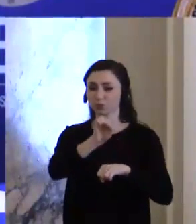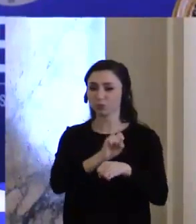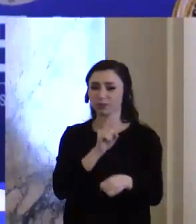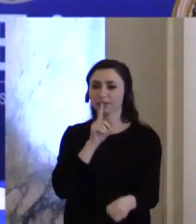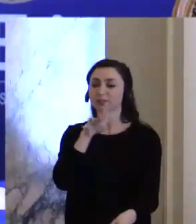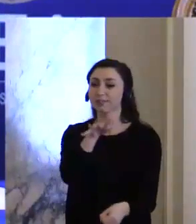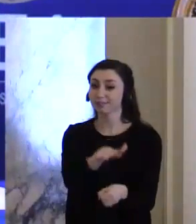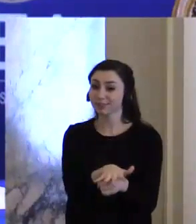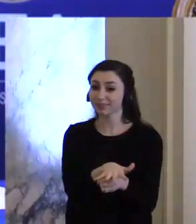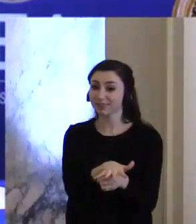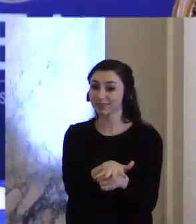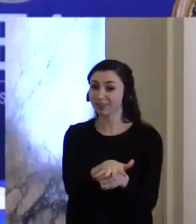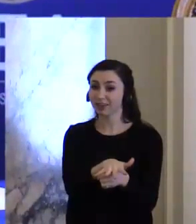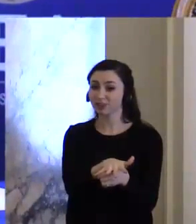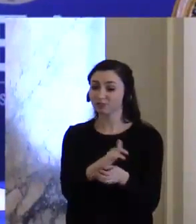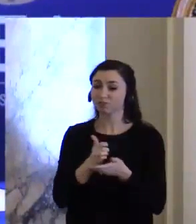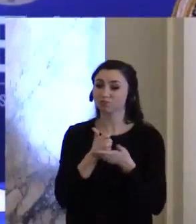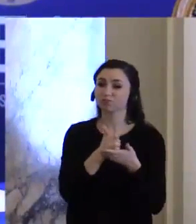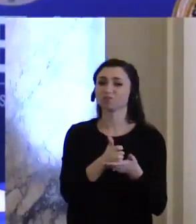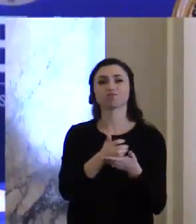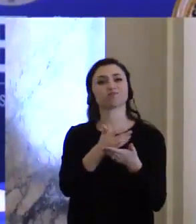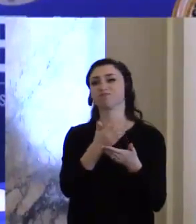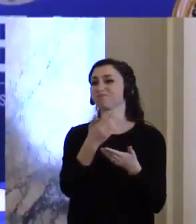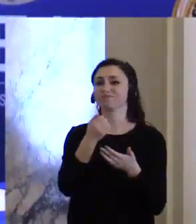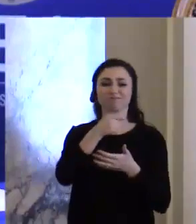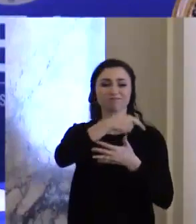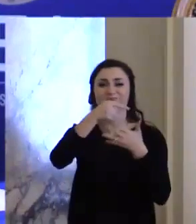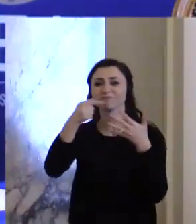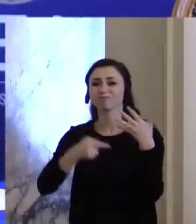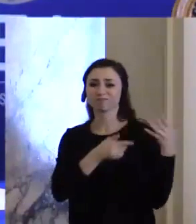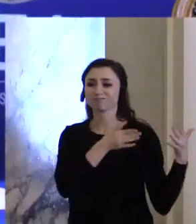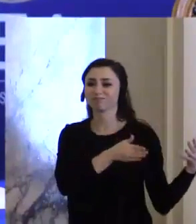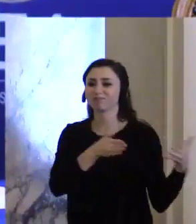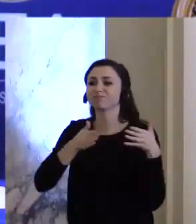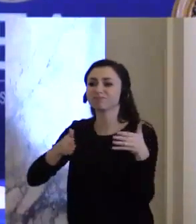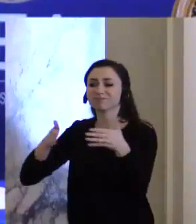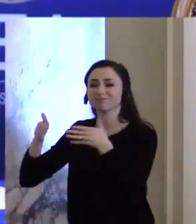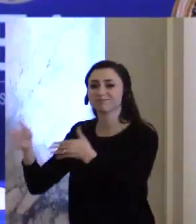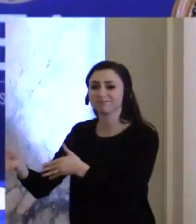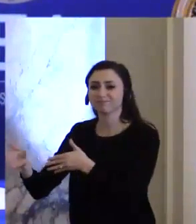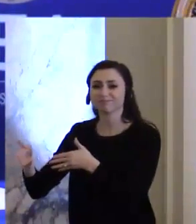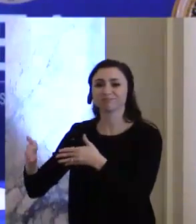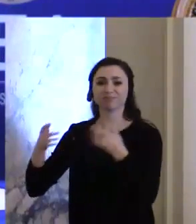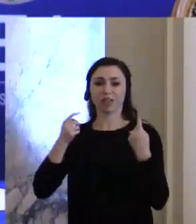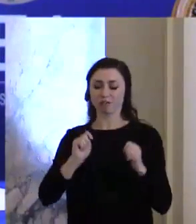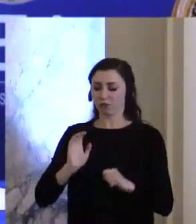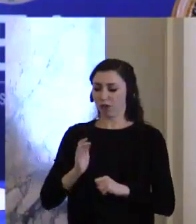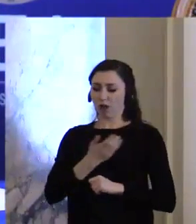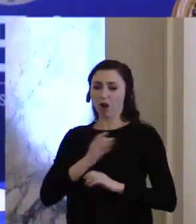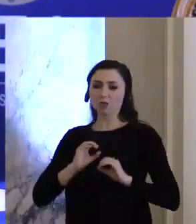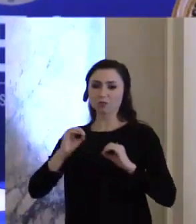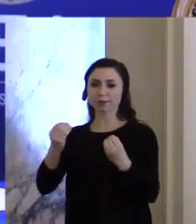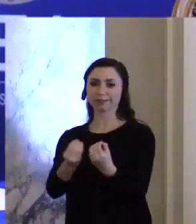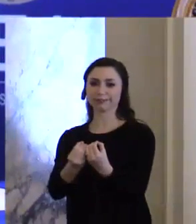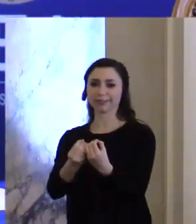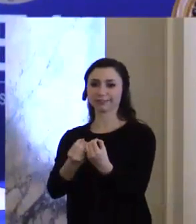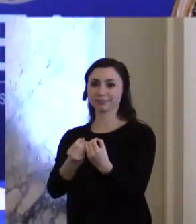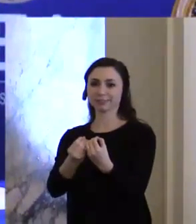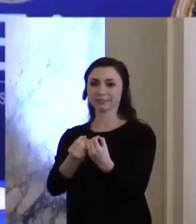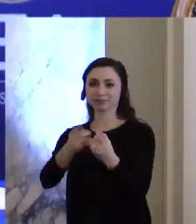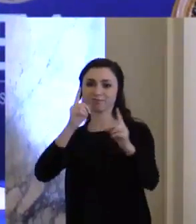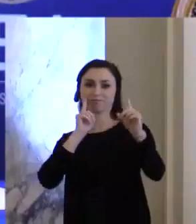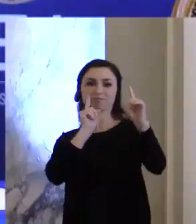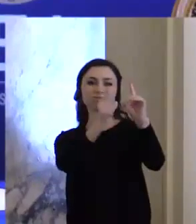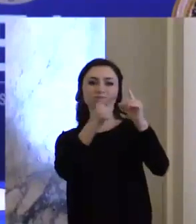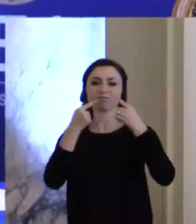dedication have contributed in some way or the other to the efforts of our organization to attain our